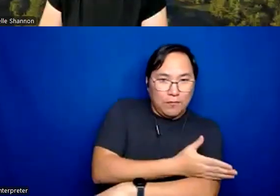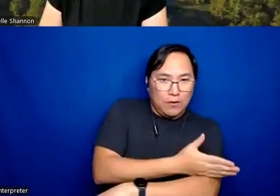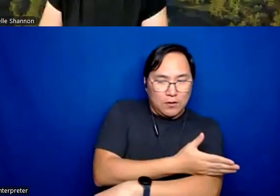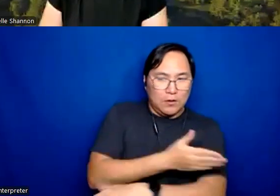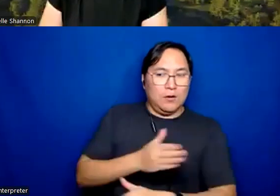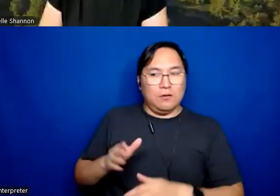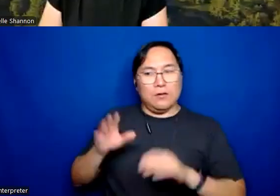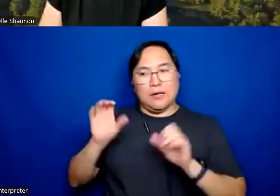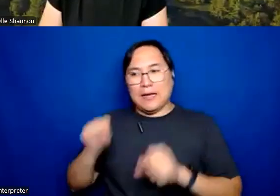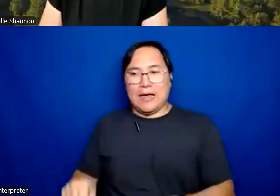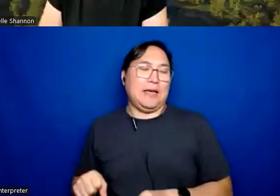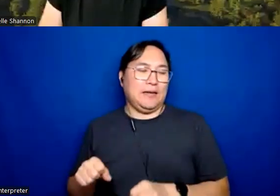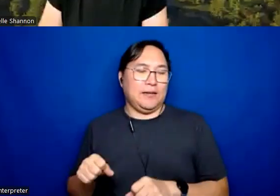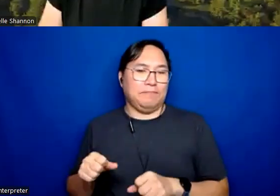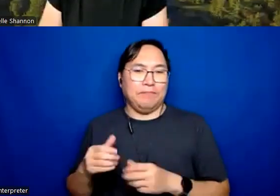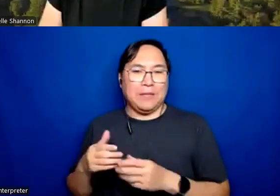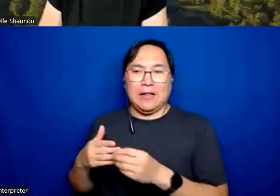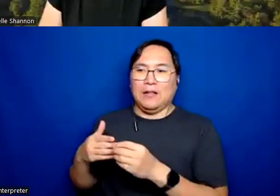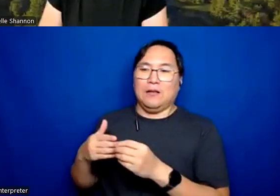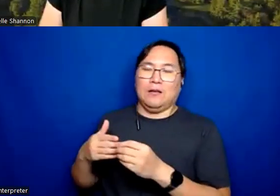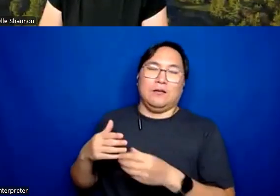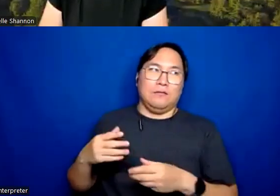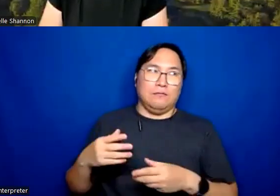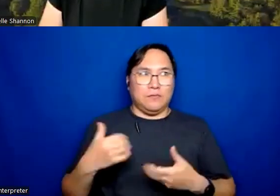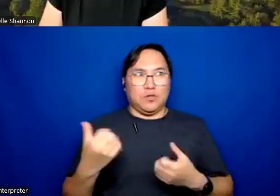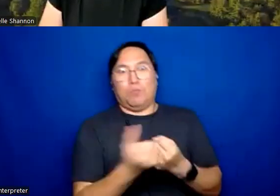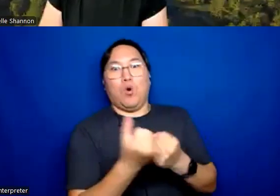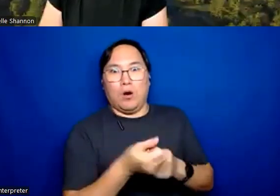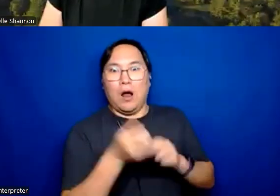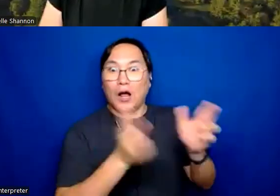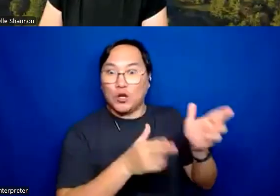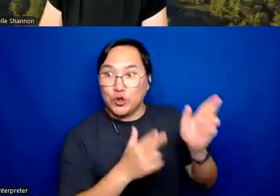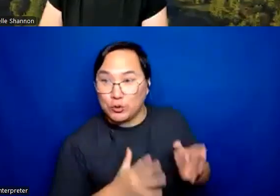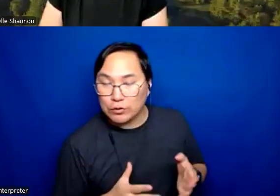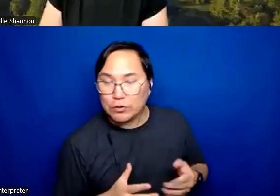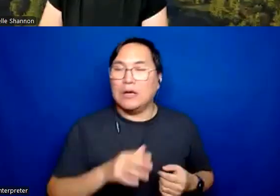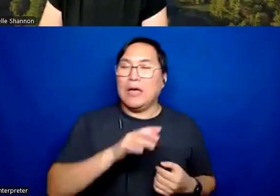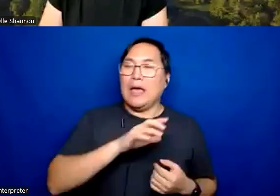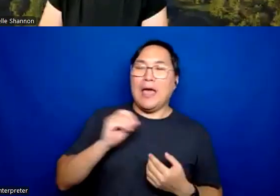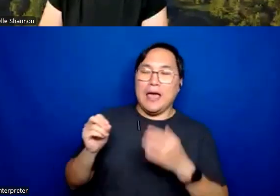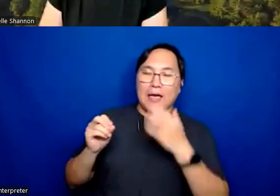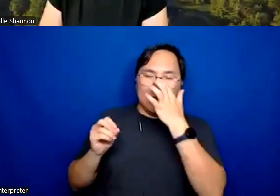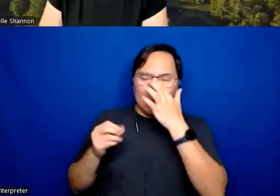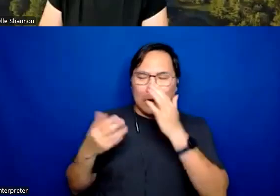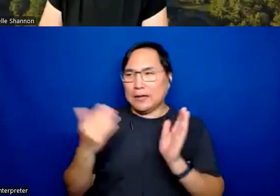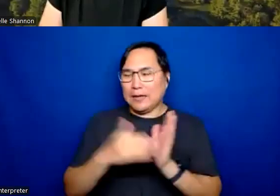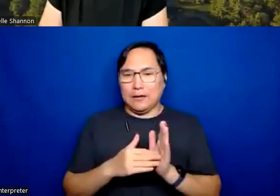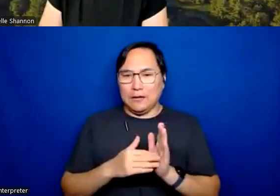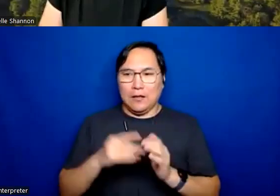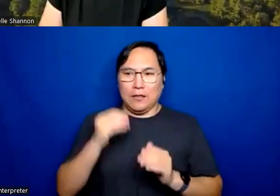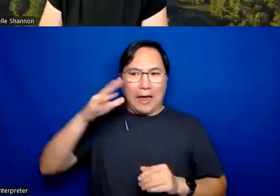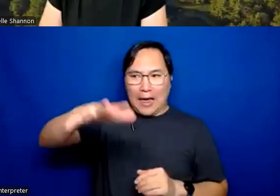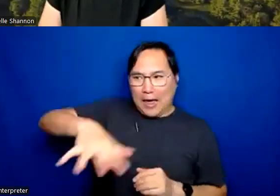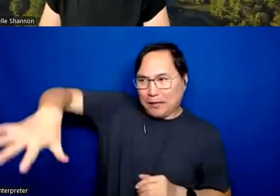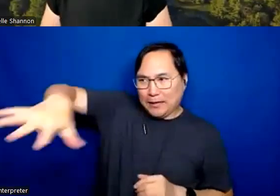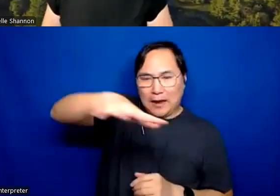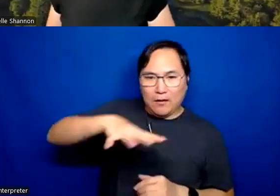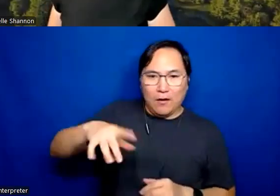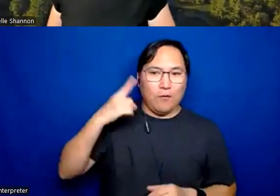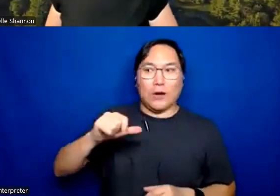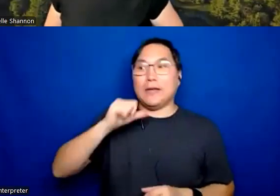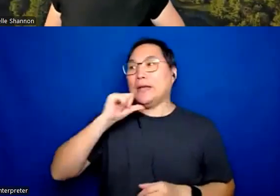well to the hunting crowd, and the habitat that we're improving for